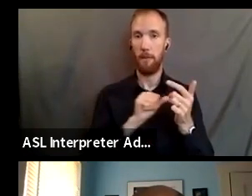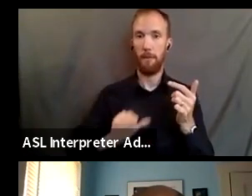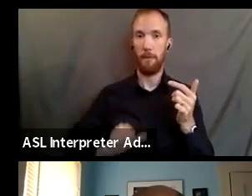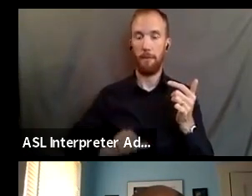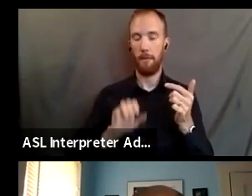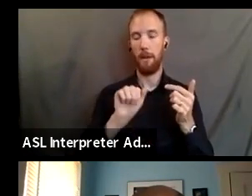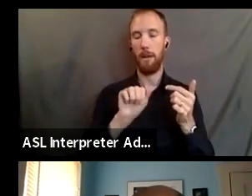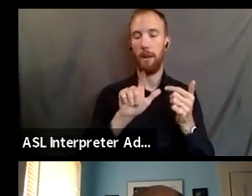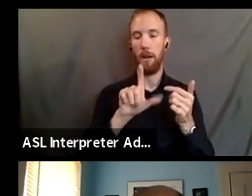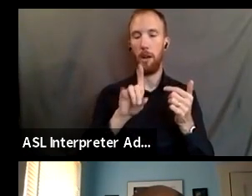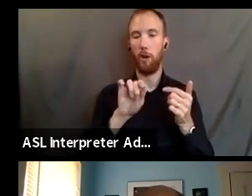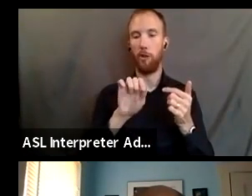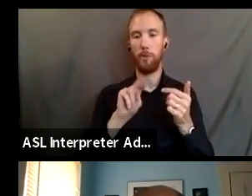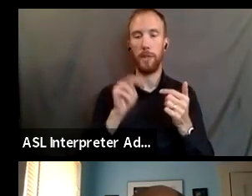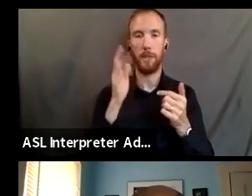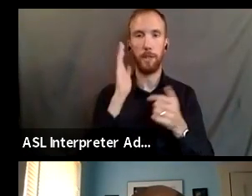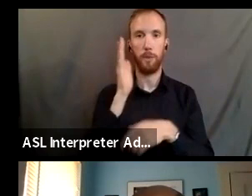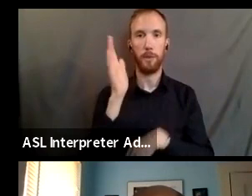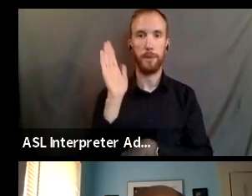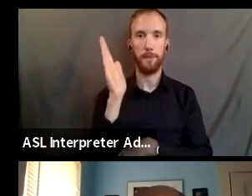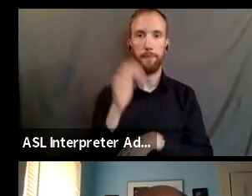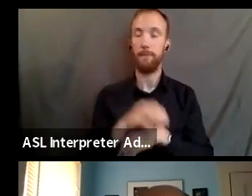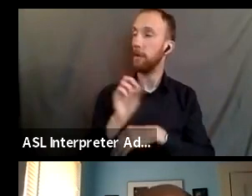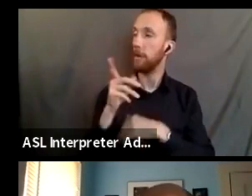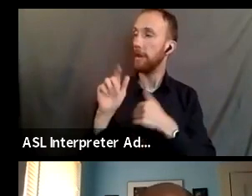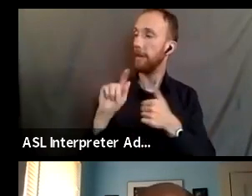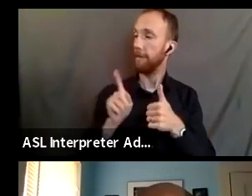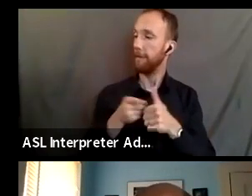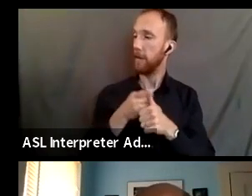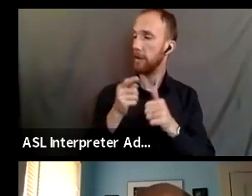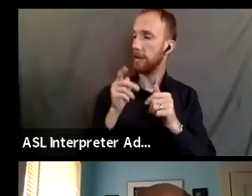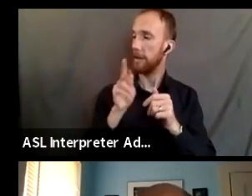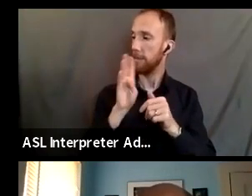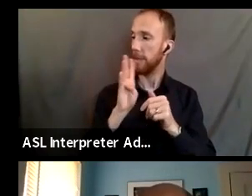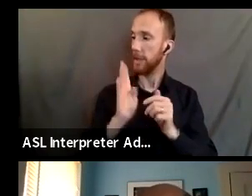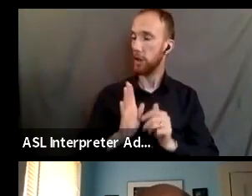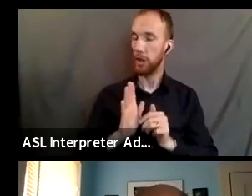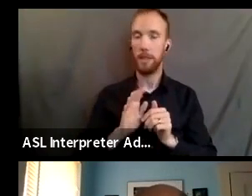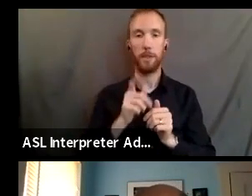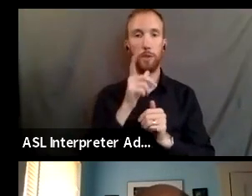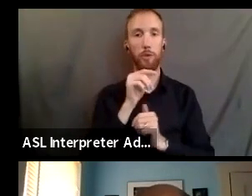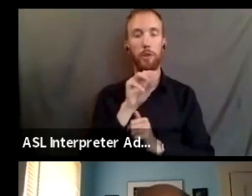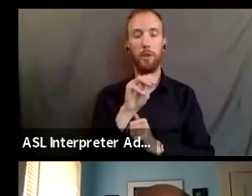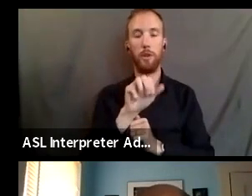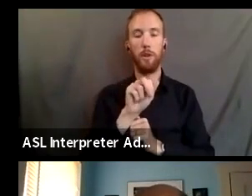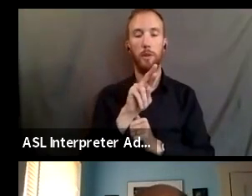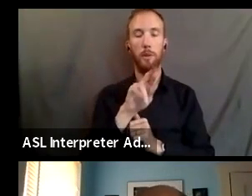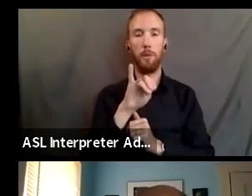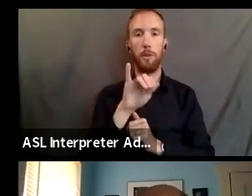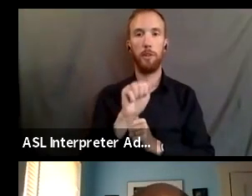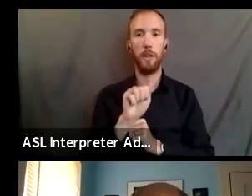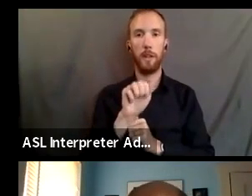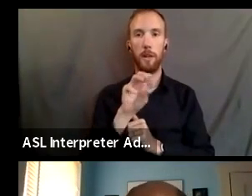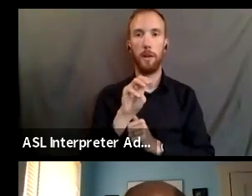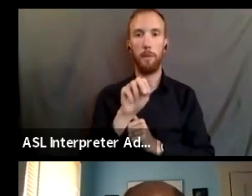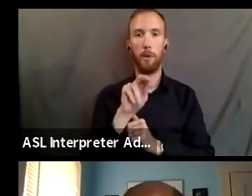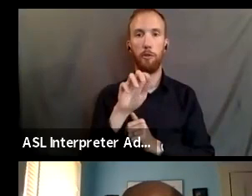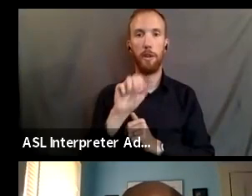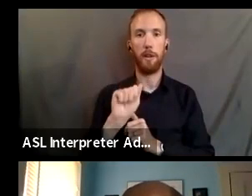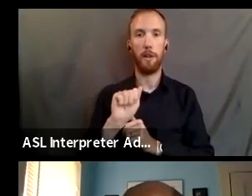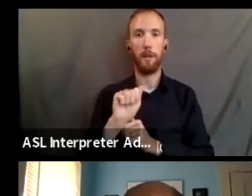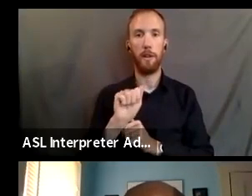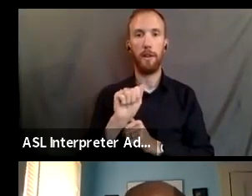as well um our first speaker mr president then is maria moreno please um financial